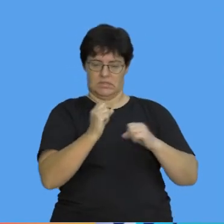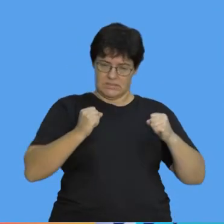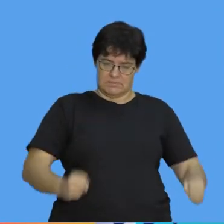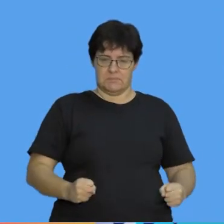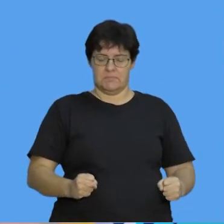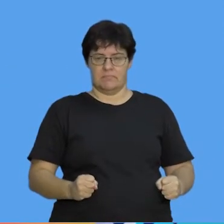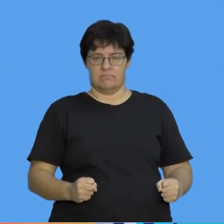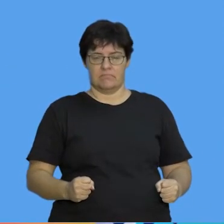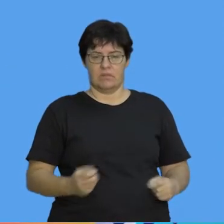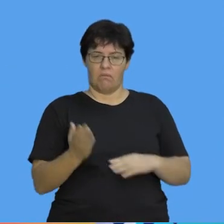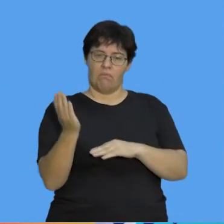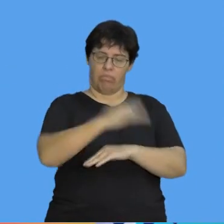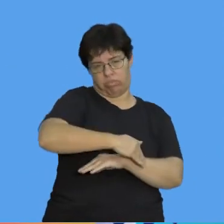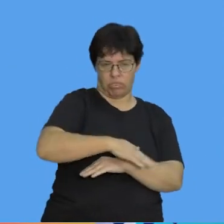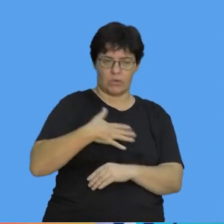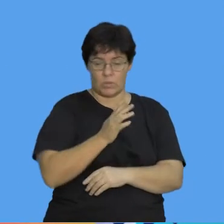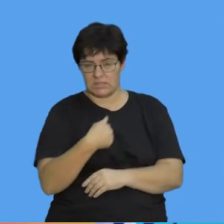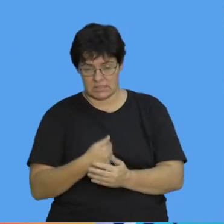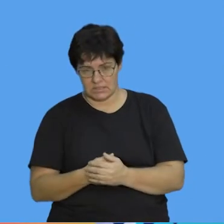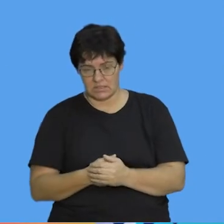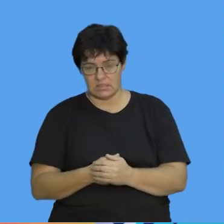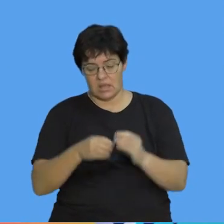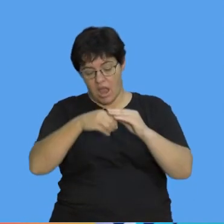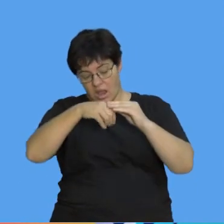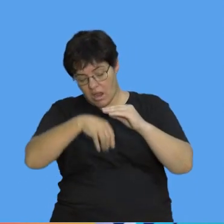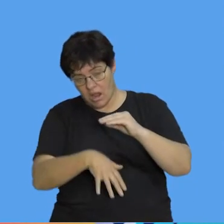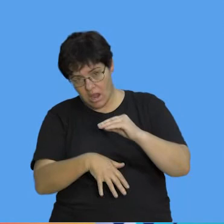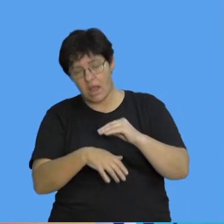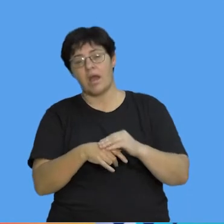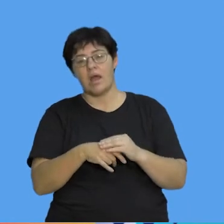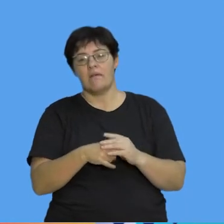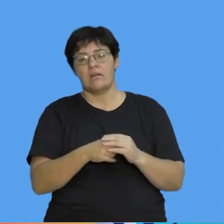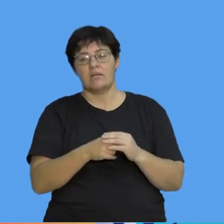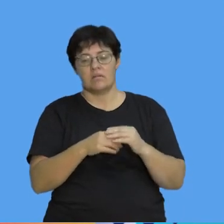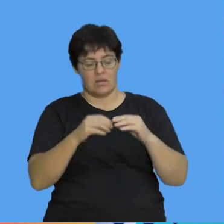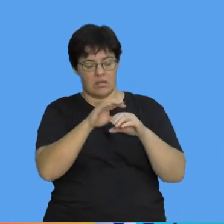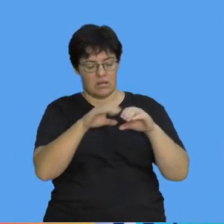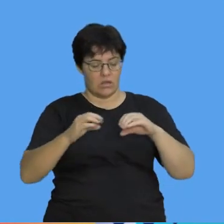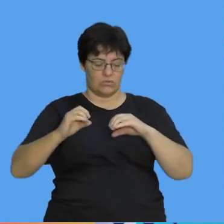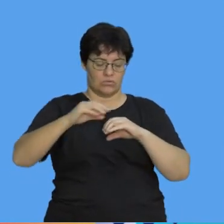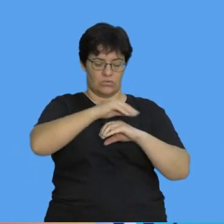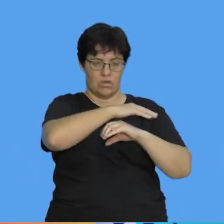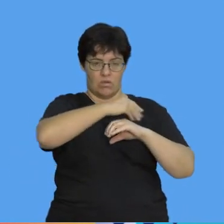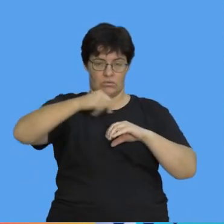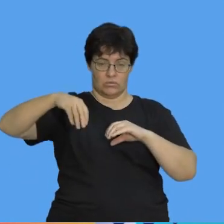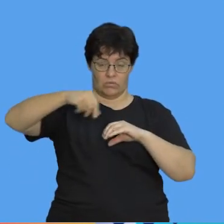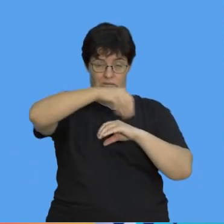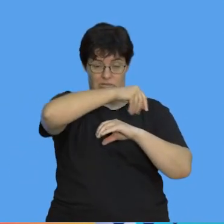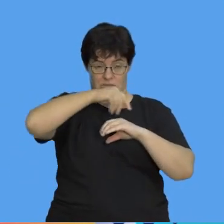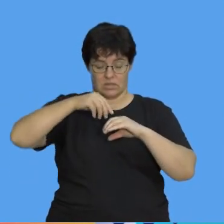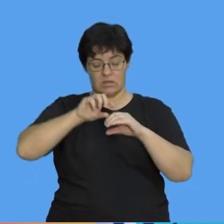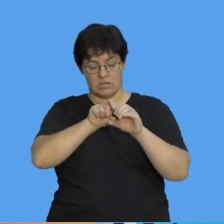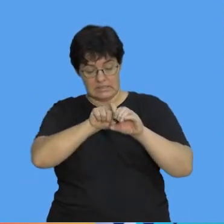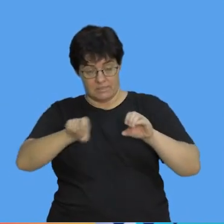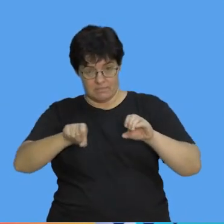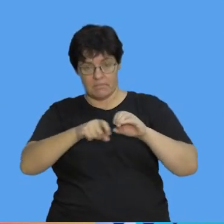sturdy. You don't want it to fall over. And underneath the ground, it's going to have soil on the top, right? And that's going to ensure